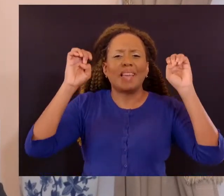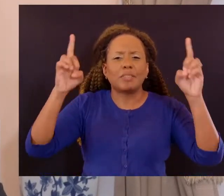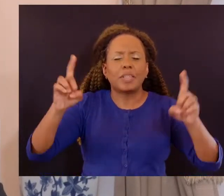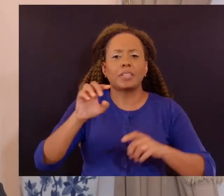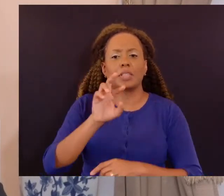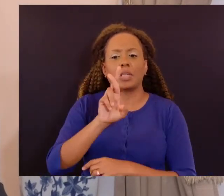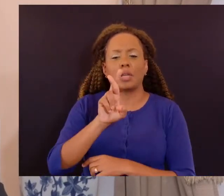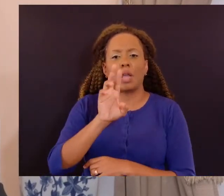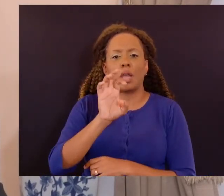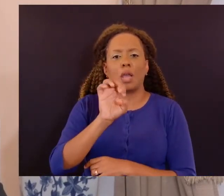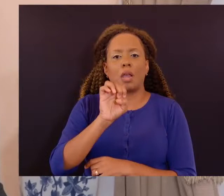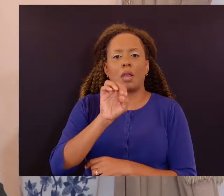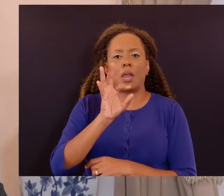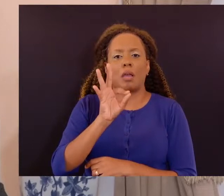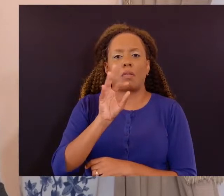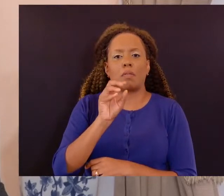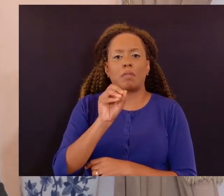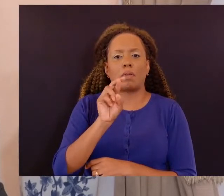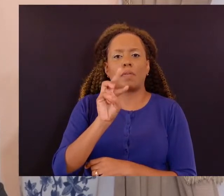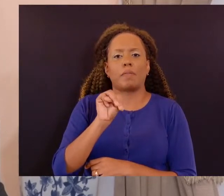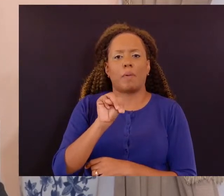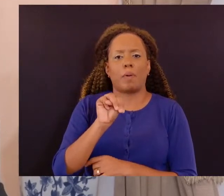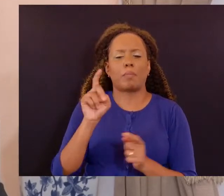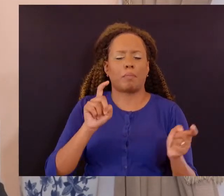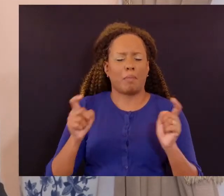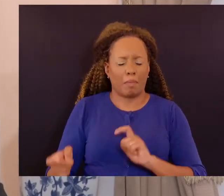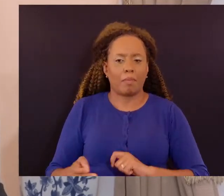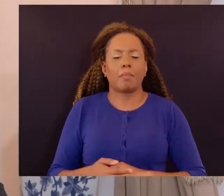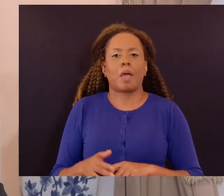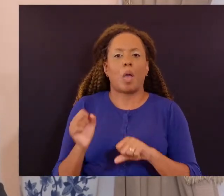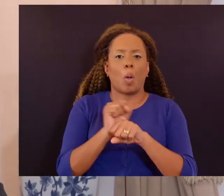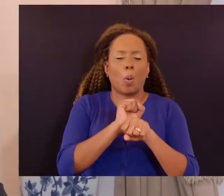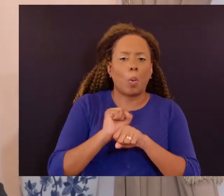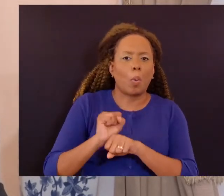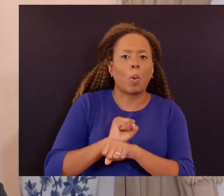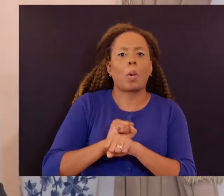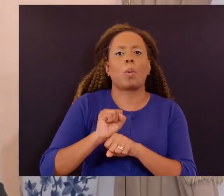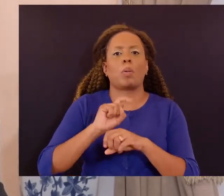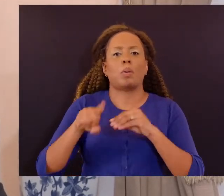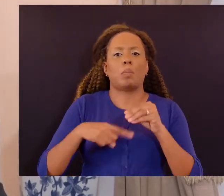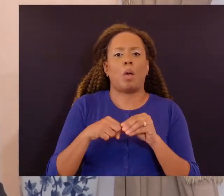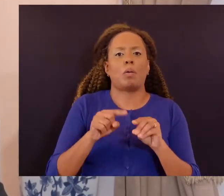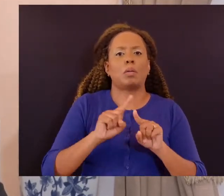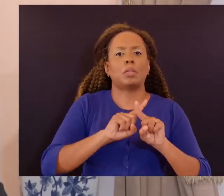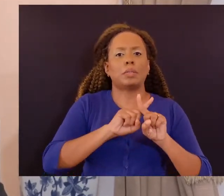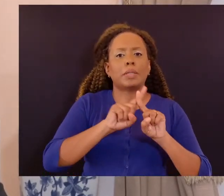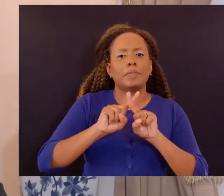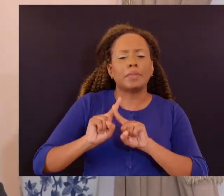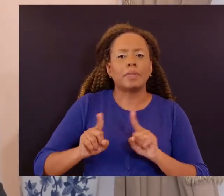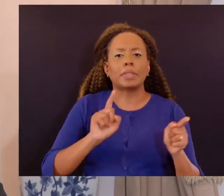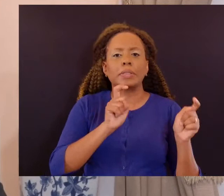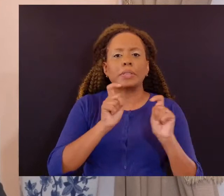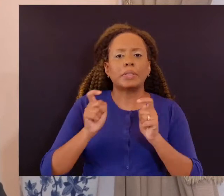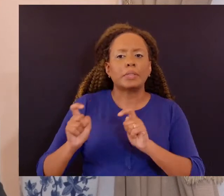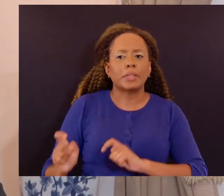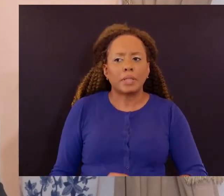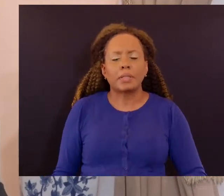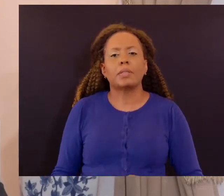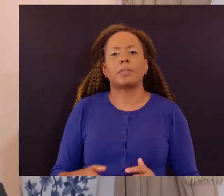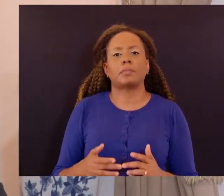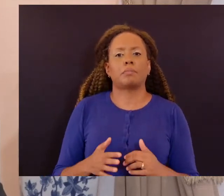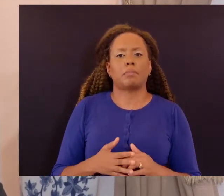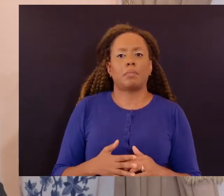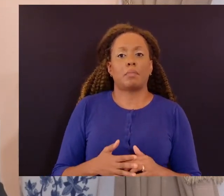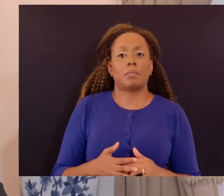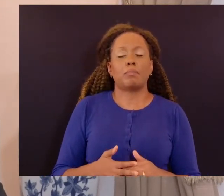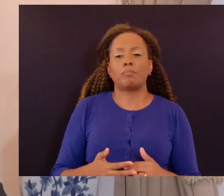joined by her with Dr. Brathwaite as well, are working on a series of reforms that will start this transition and start this process,